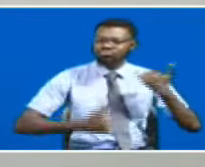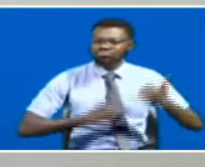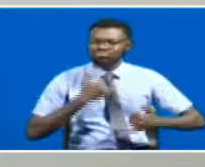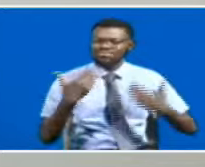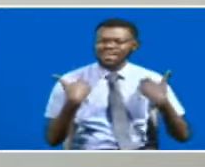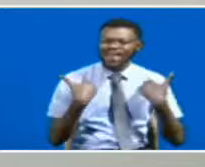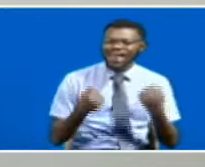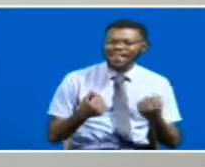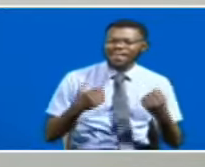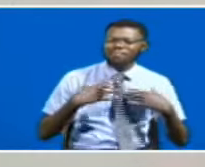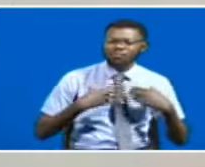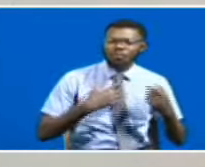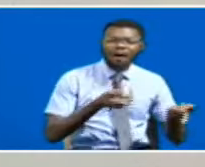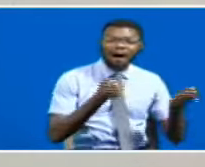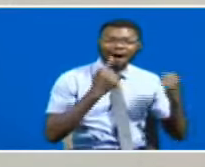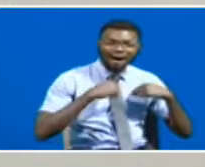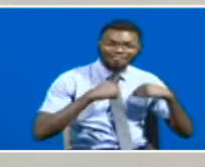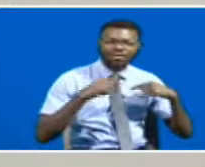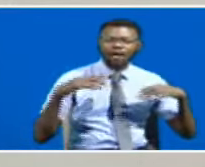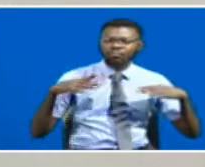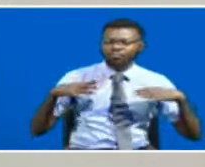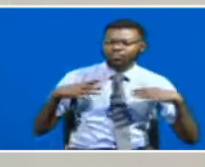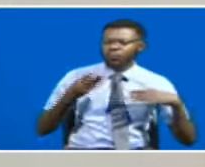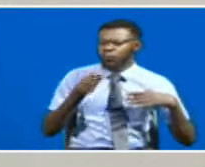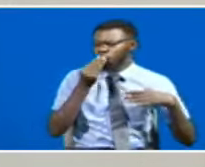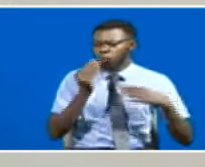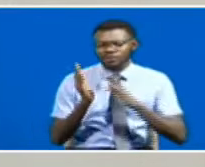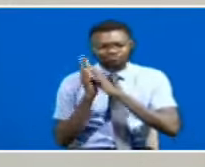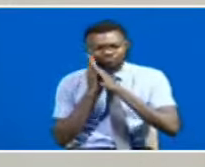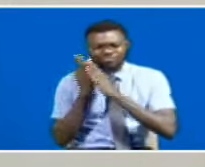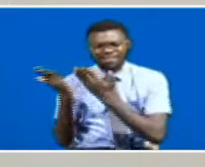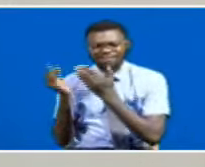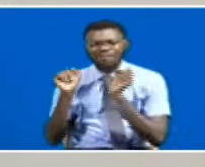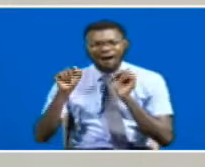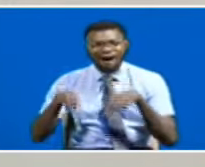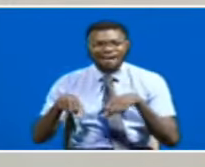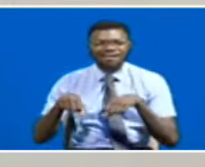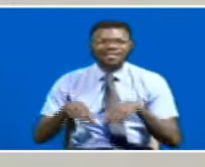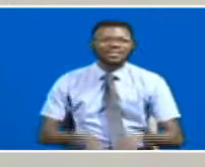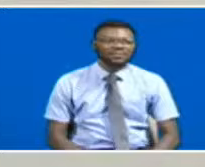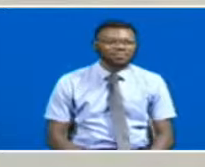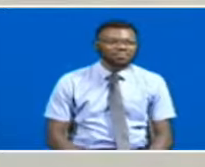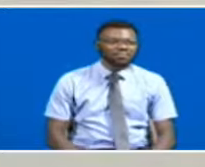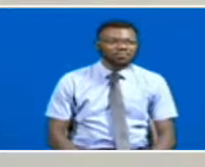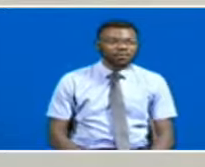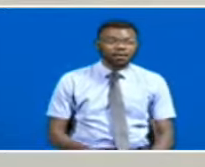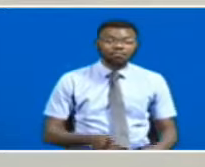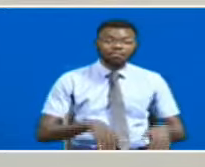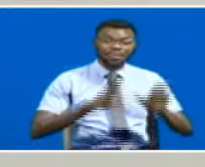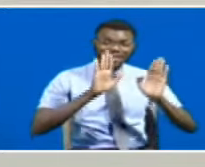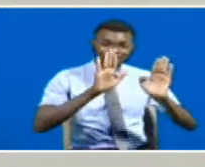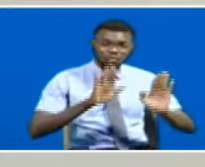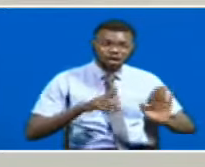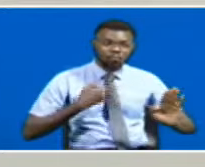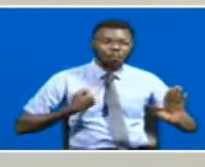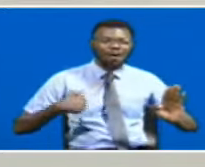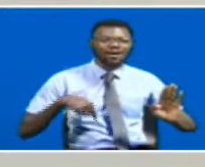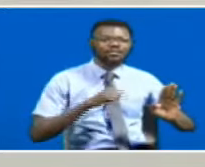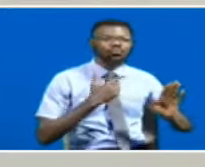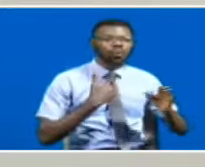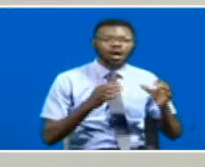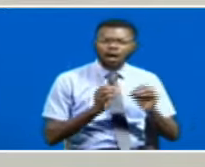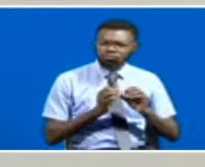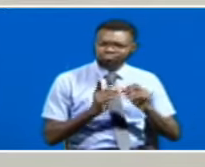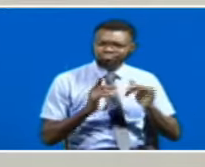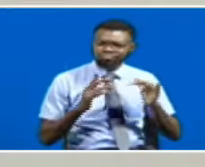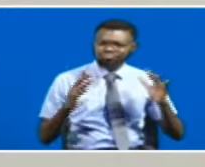luxury accommodations and food. In this process of growth, tarmacking the road will be very important for us in order to grow